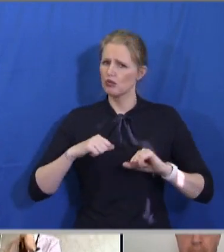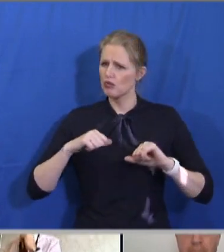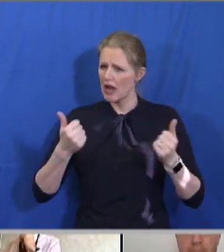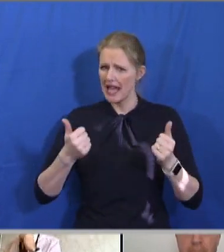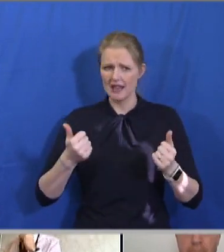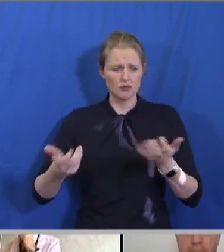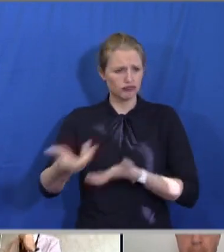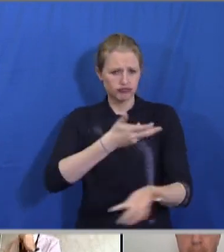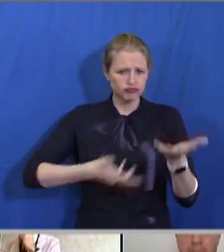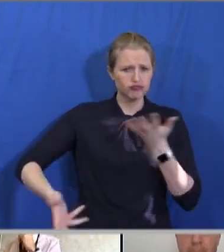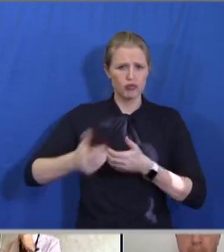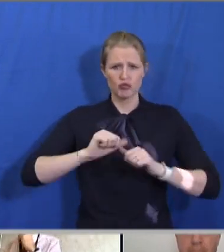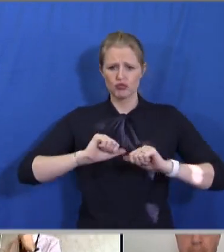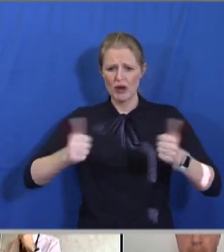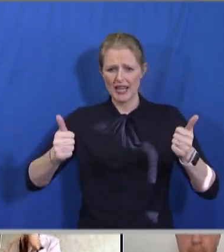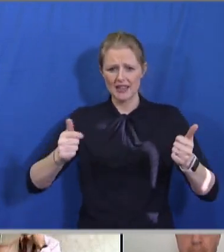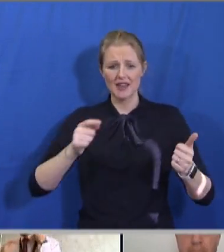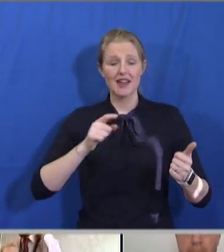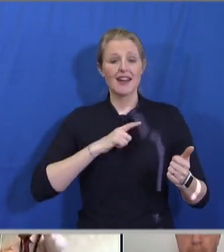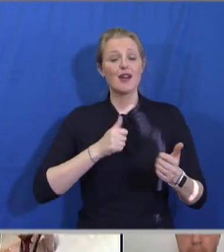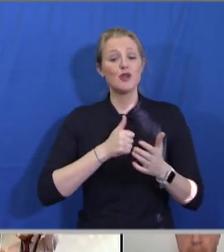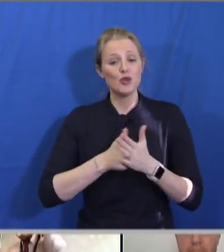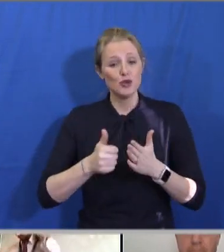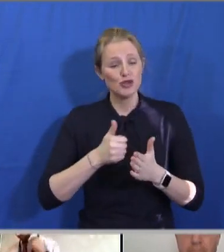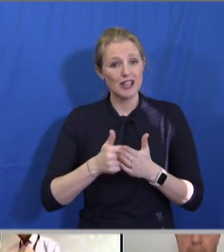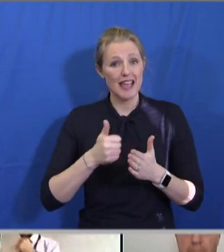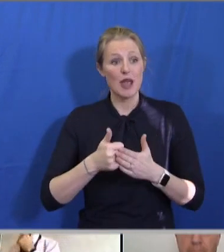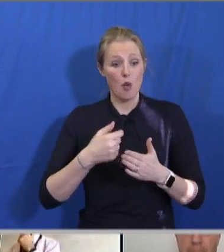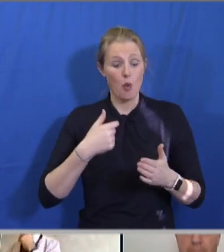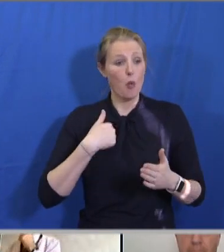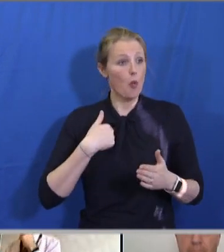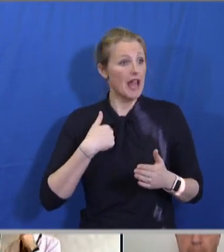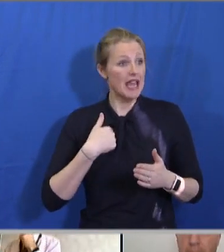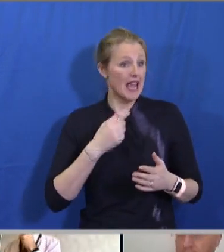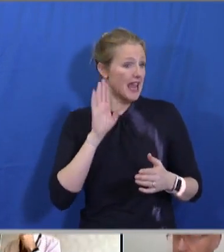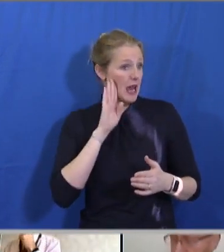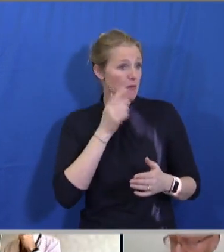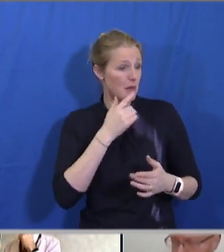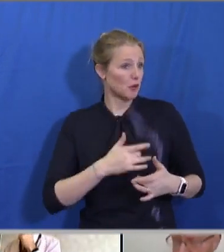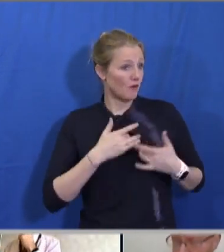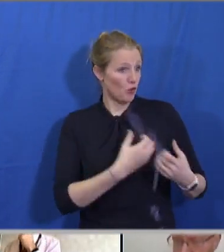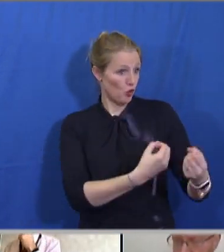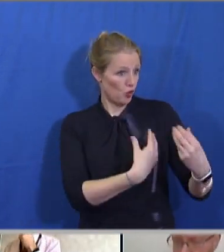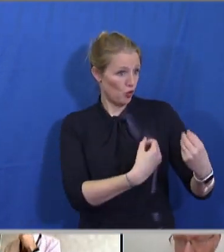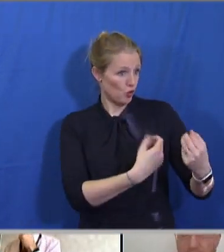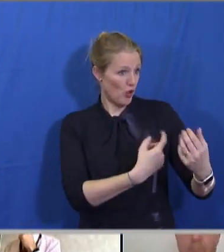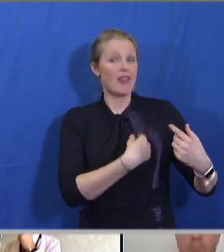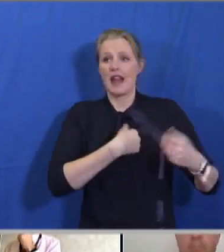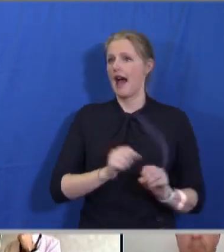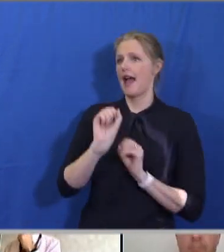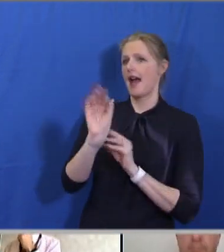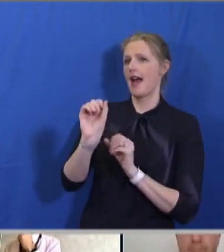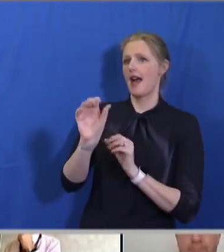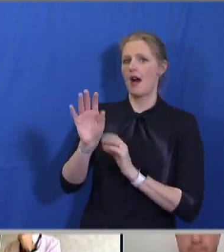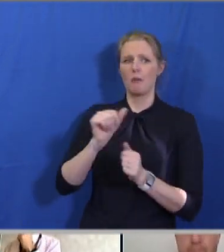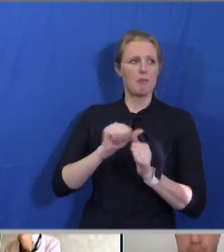watch this because quite often we represent people's views, but whenever people can actually give their real living examples of